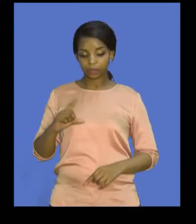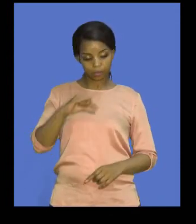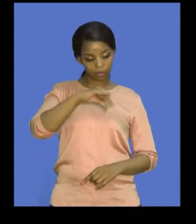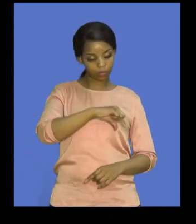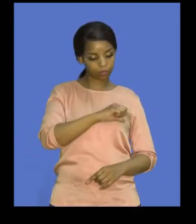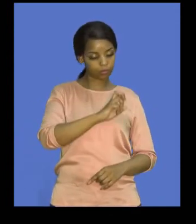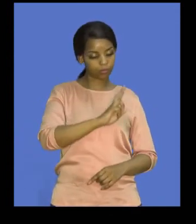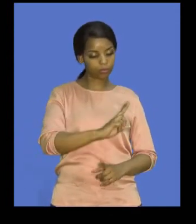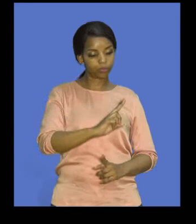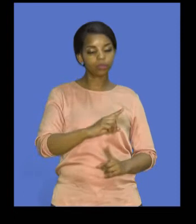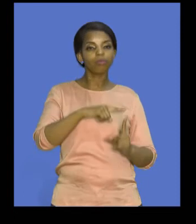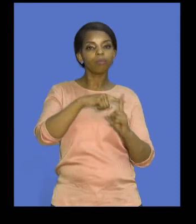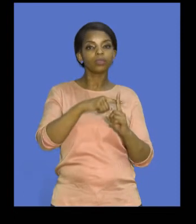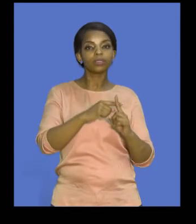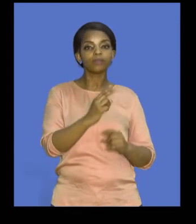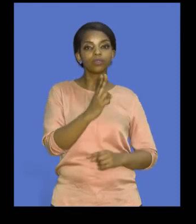+2